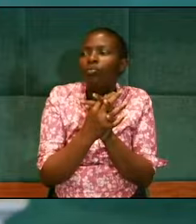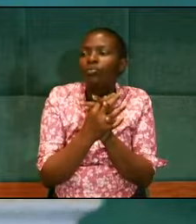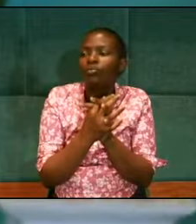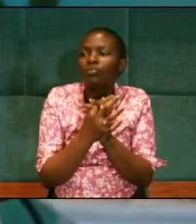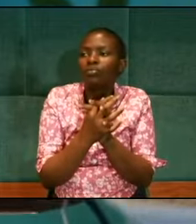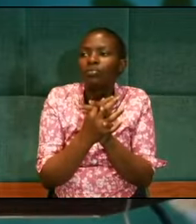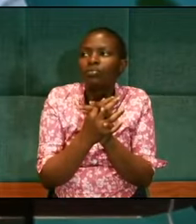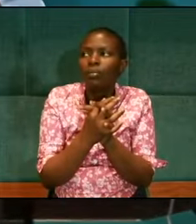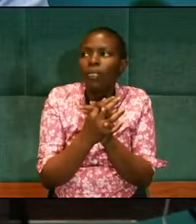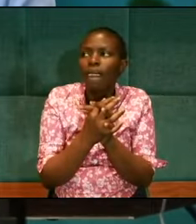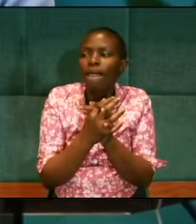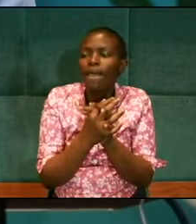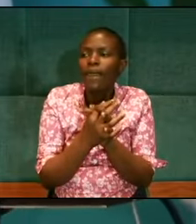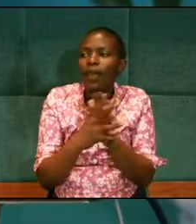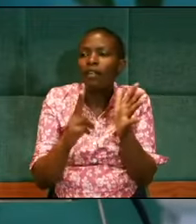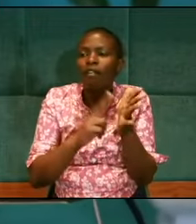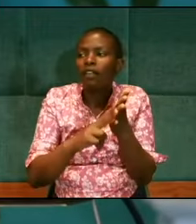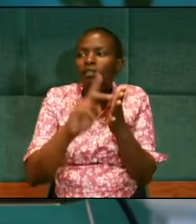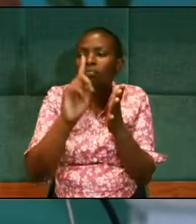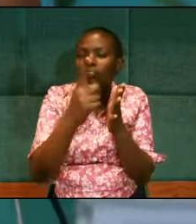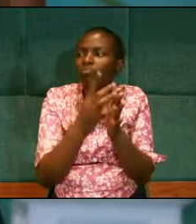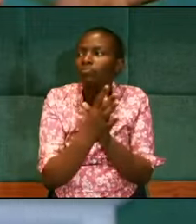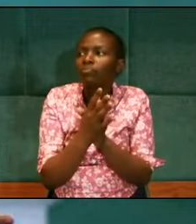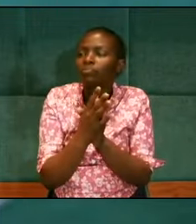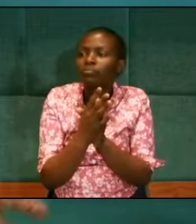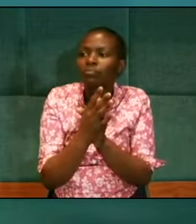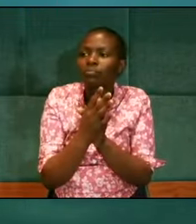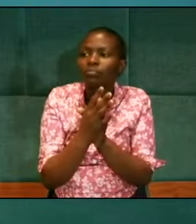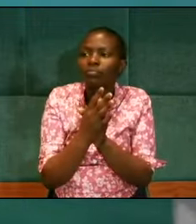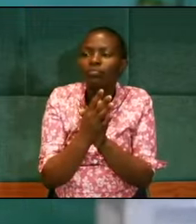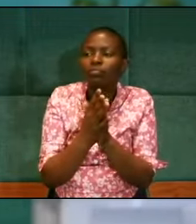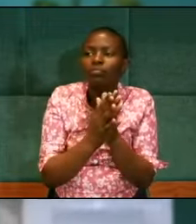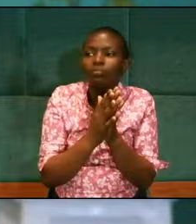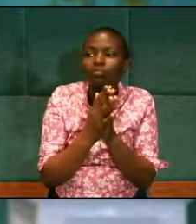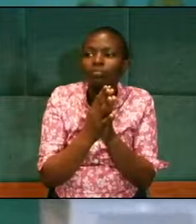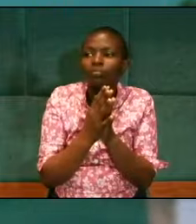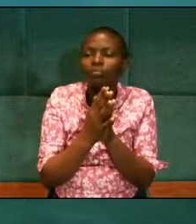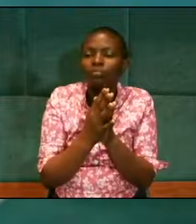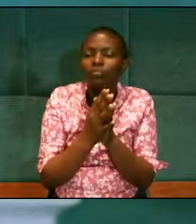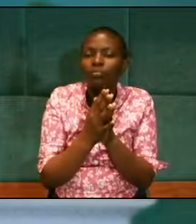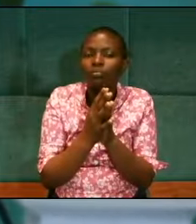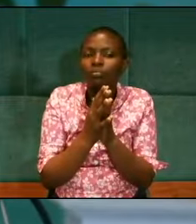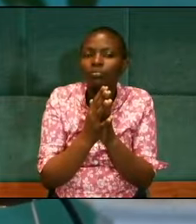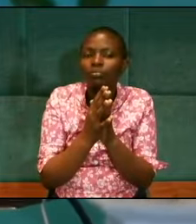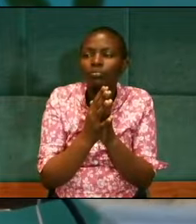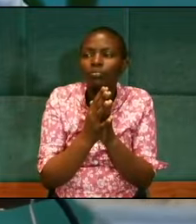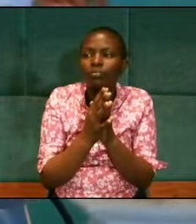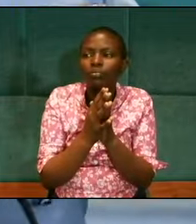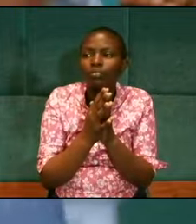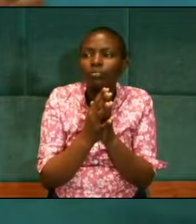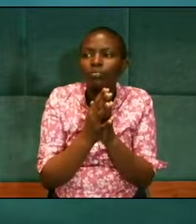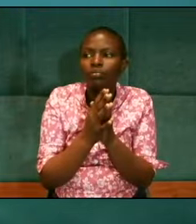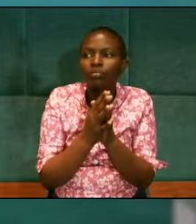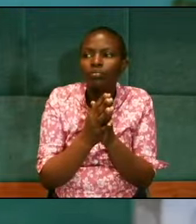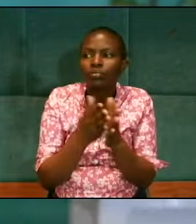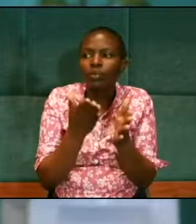24. Watch the steps. I'm coming to run like a race. You must be smart enough to pick the point for the sake of time. There